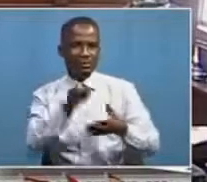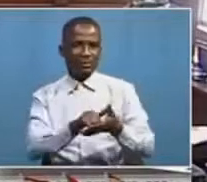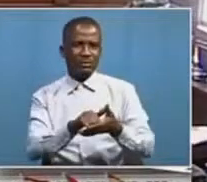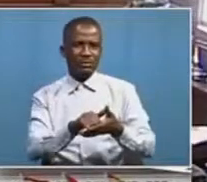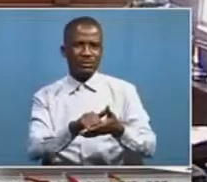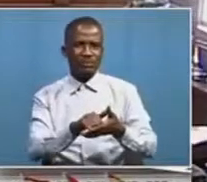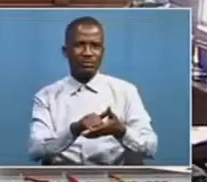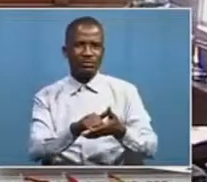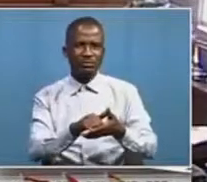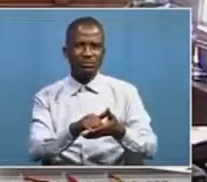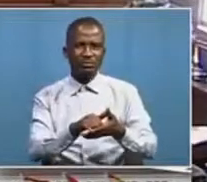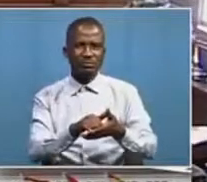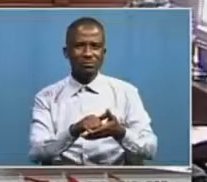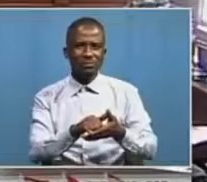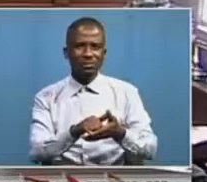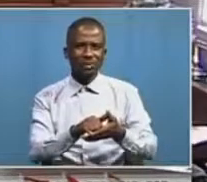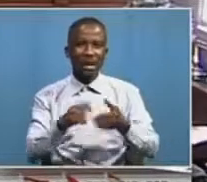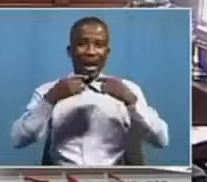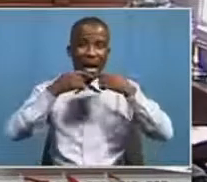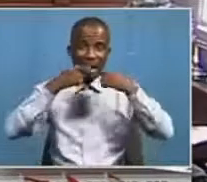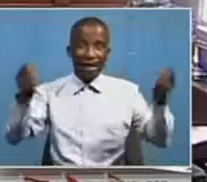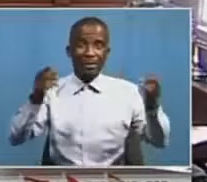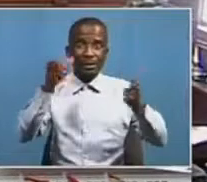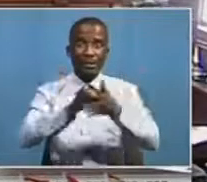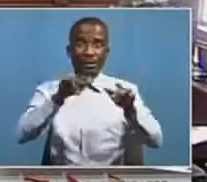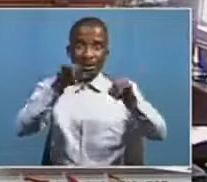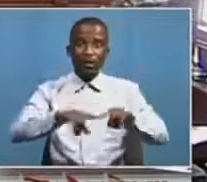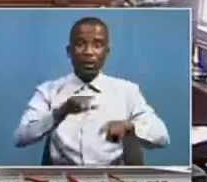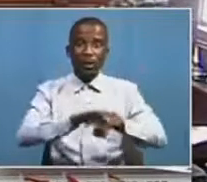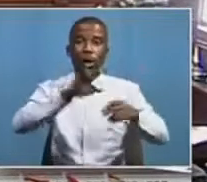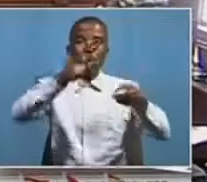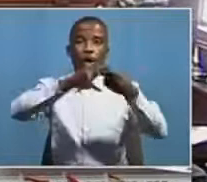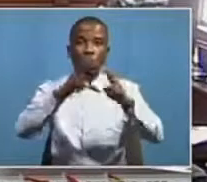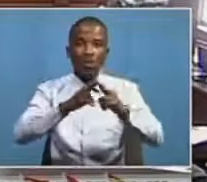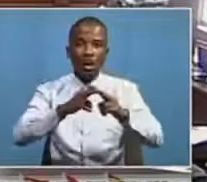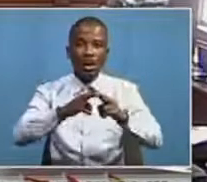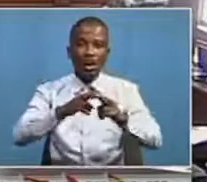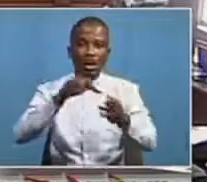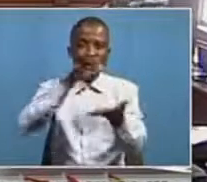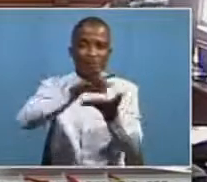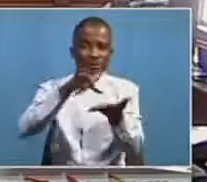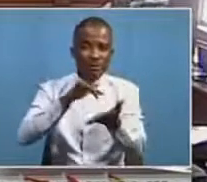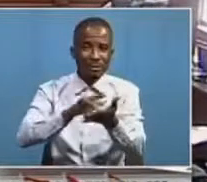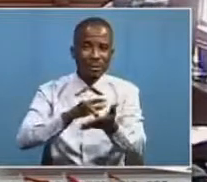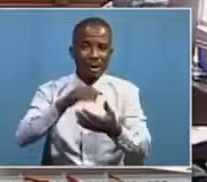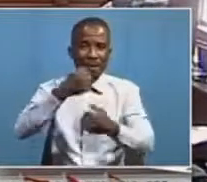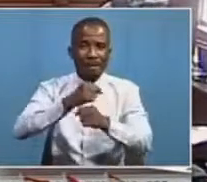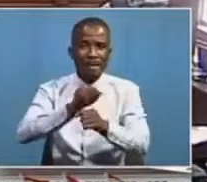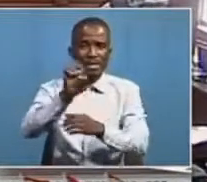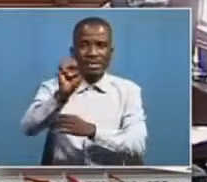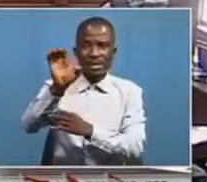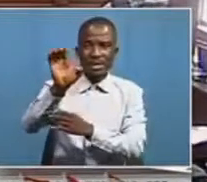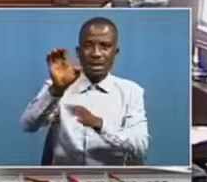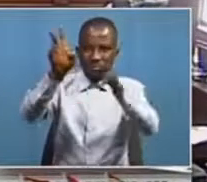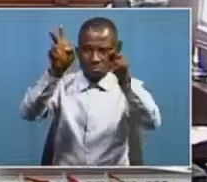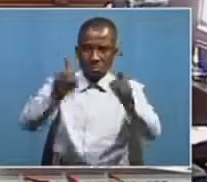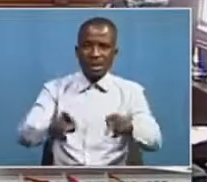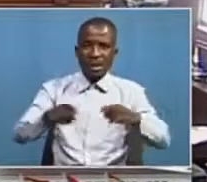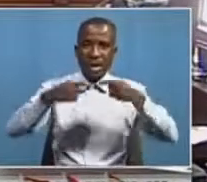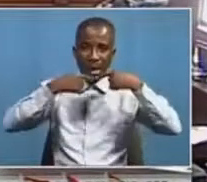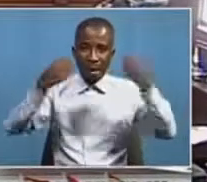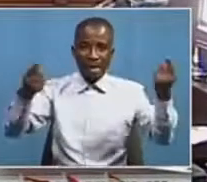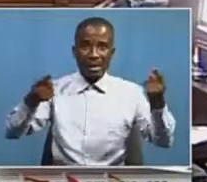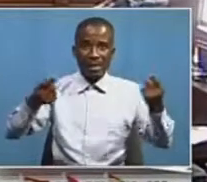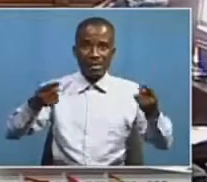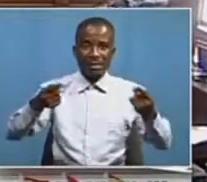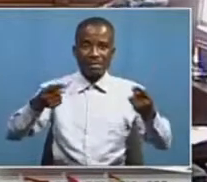It reads, a declaration that based on the data contained in the declaration made by Mrs. Jane Addo, chairperson